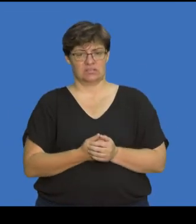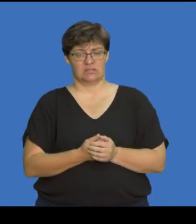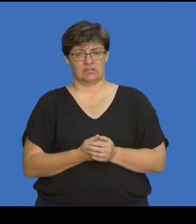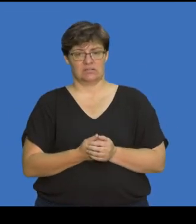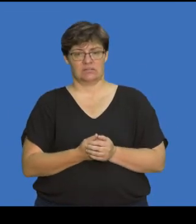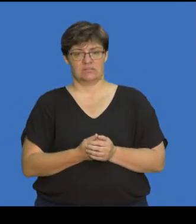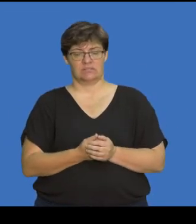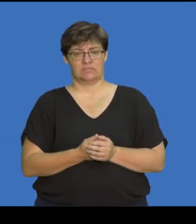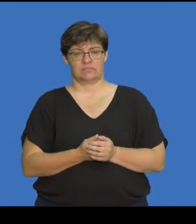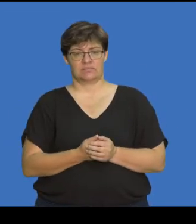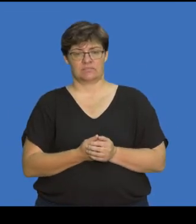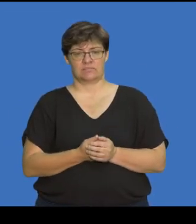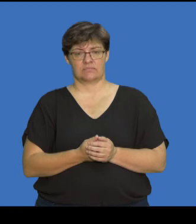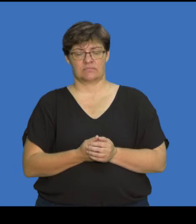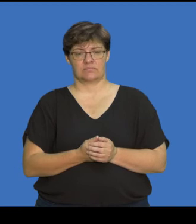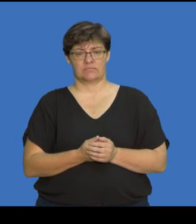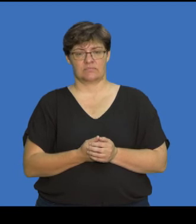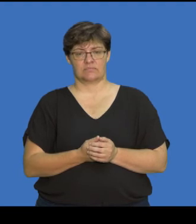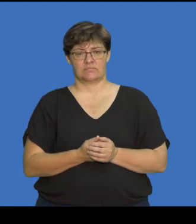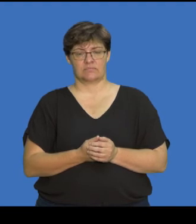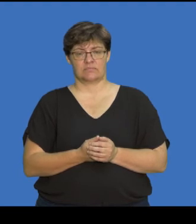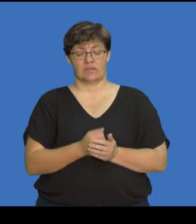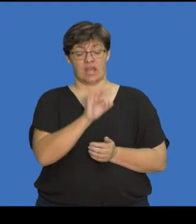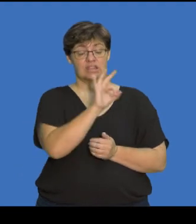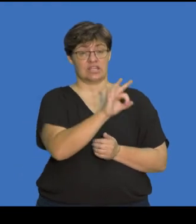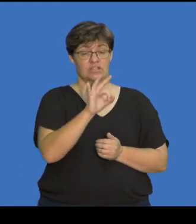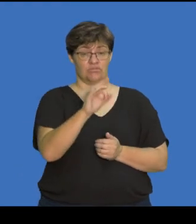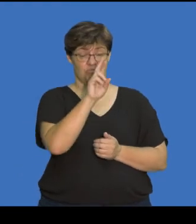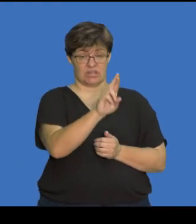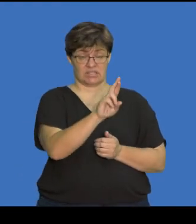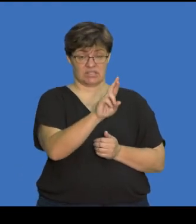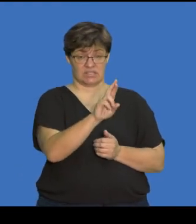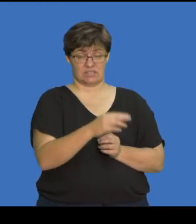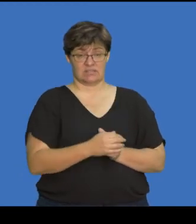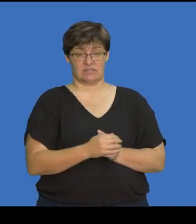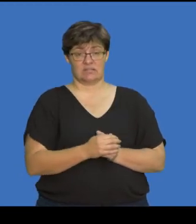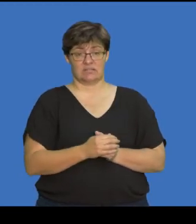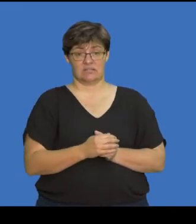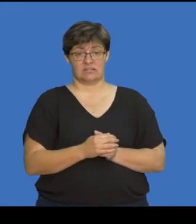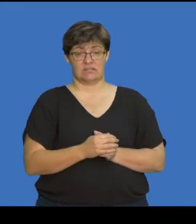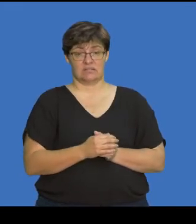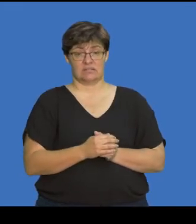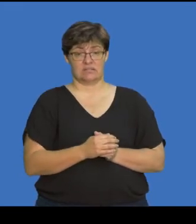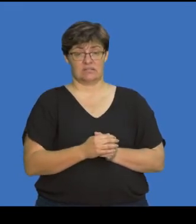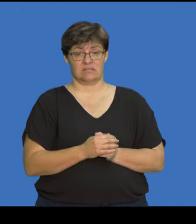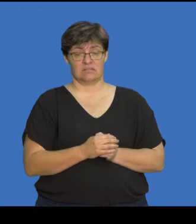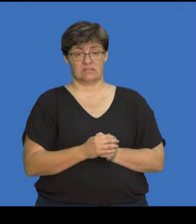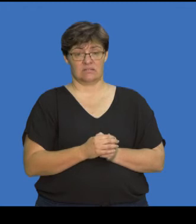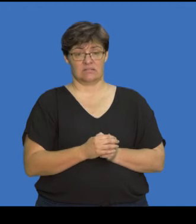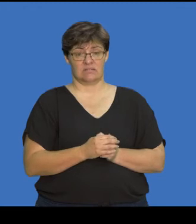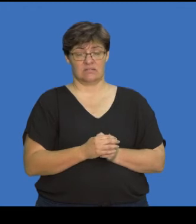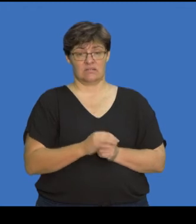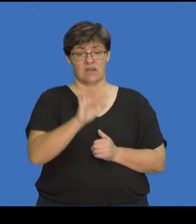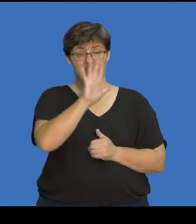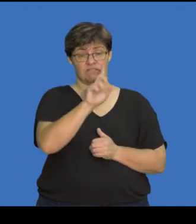be the 33 Rand, right? The 51 Rand